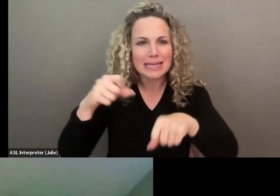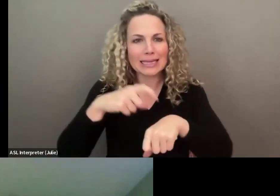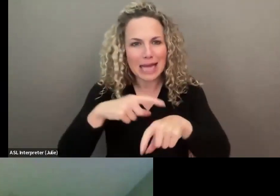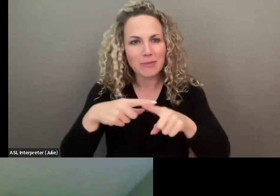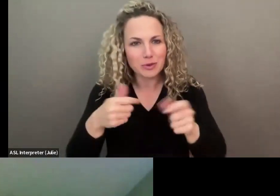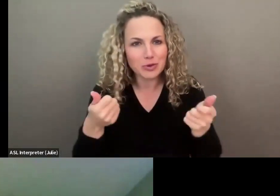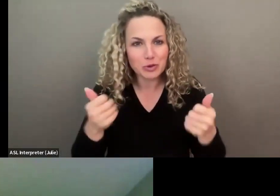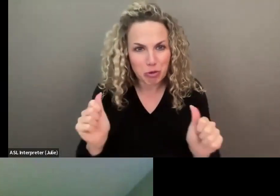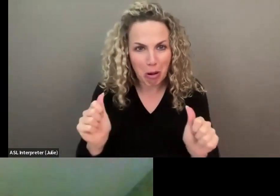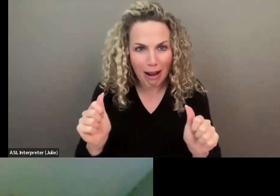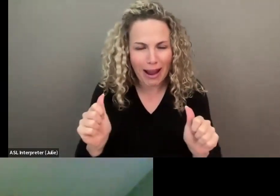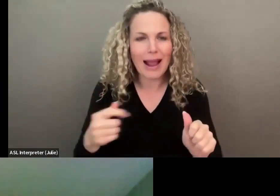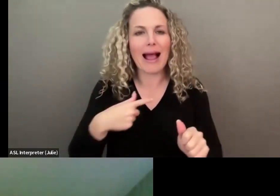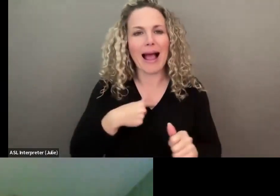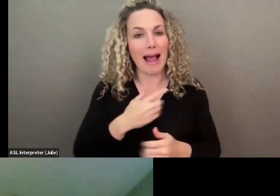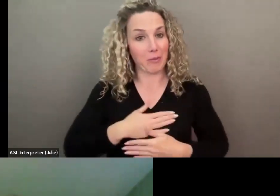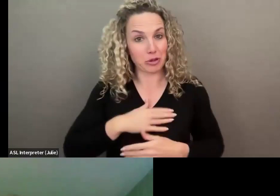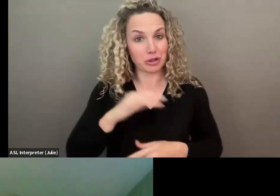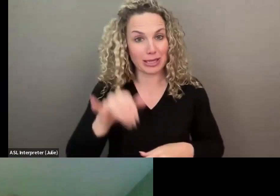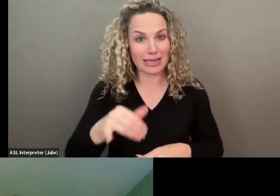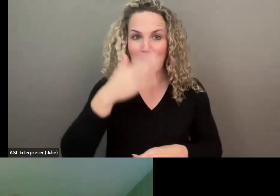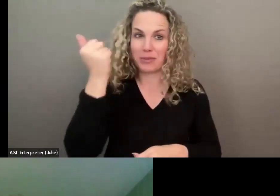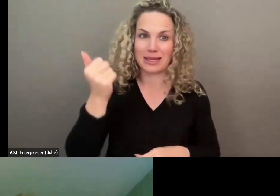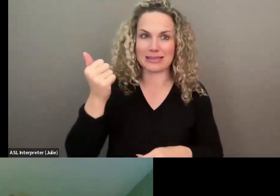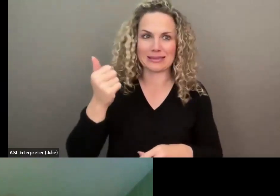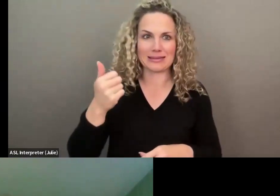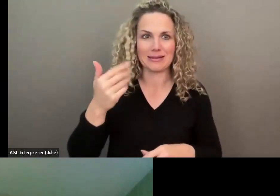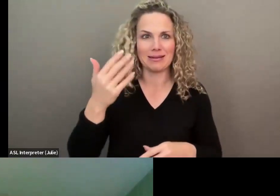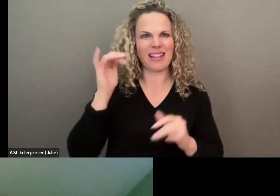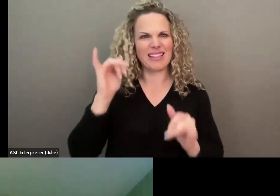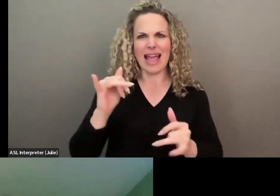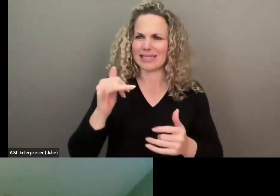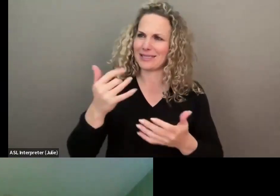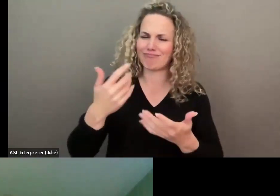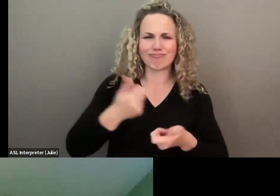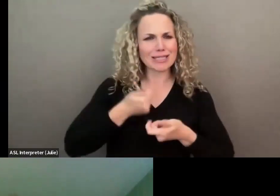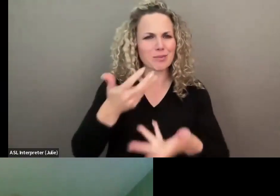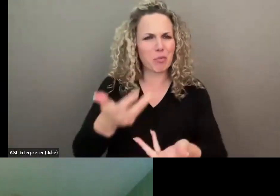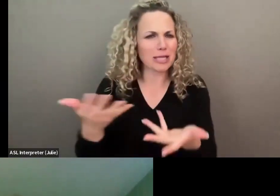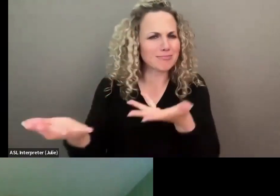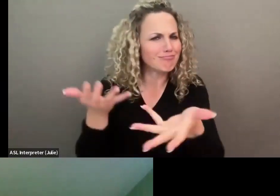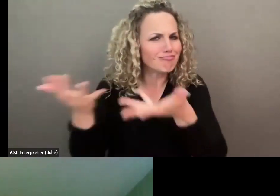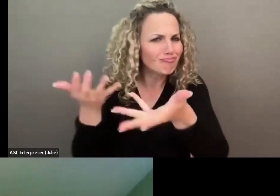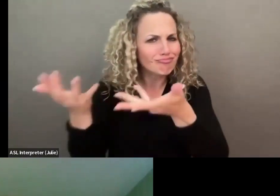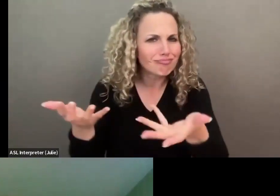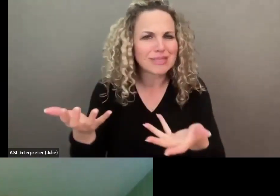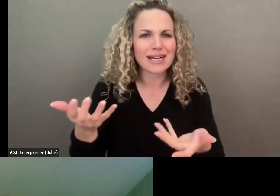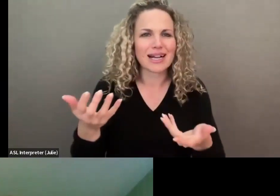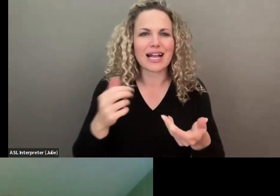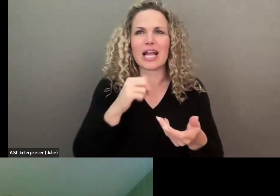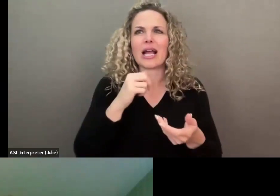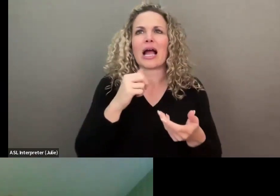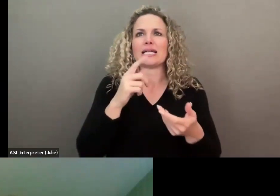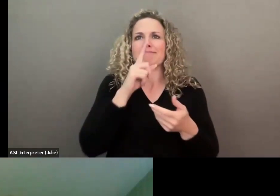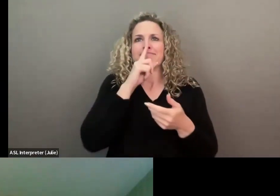And I appreciate that because I think that's what has been expressed is just that level of not wanting to mess up